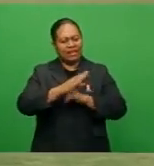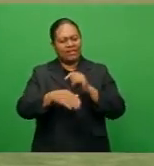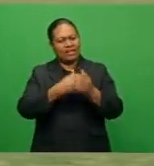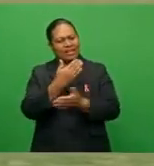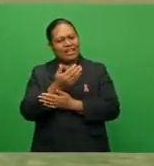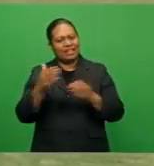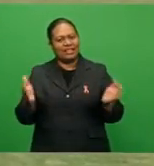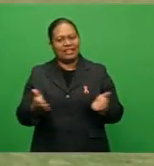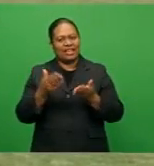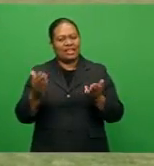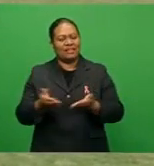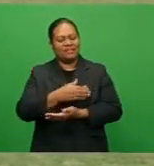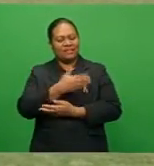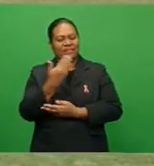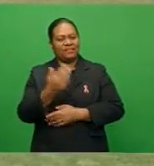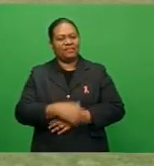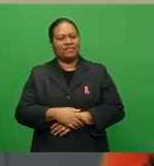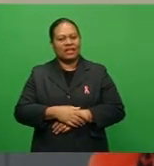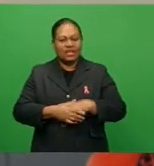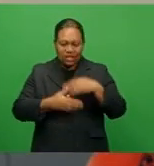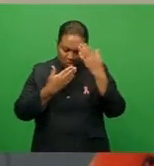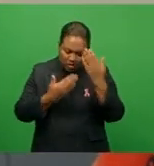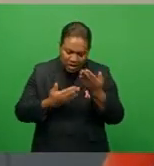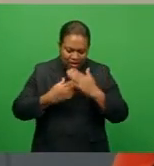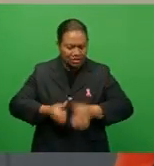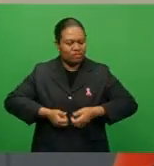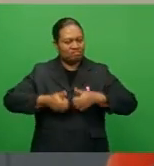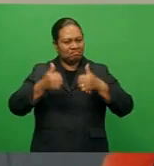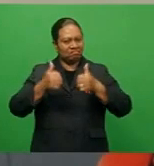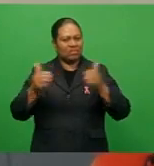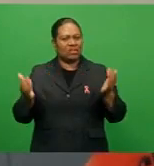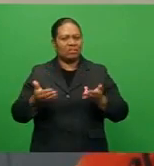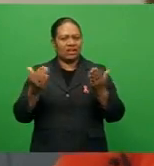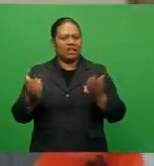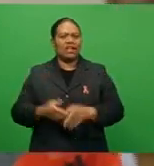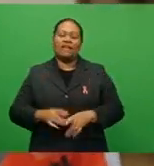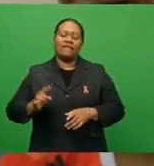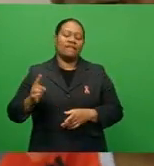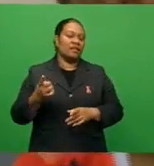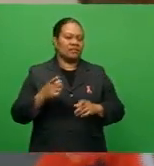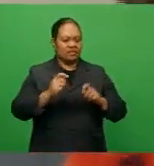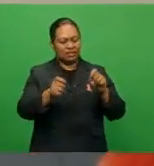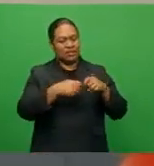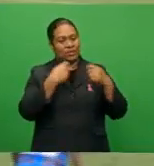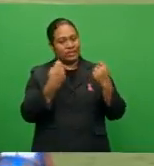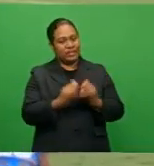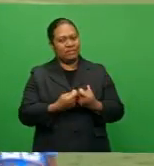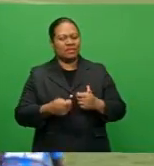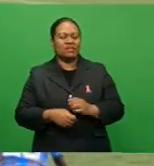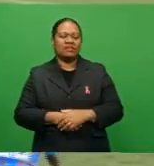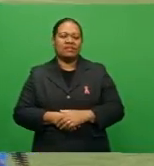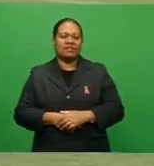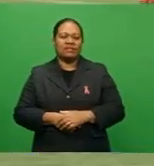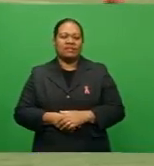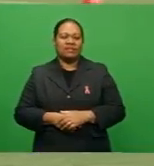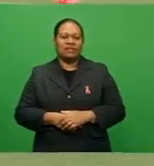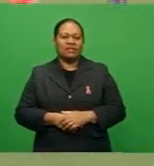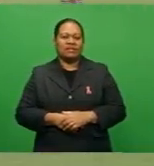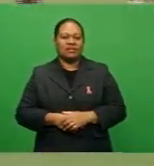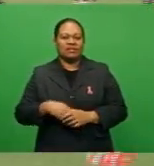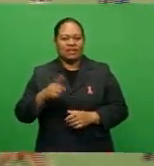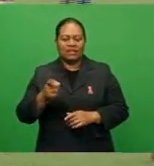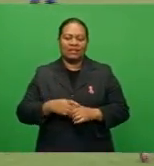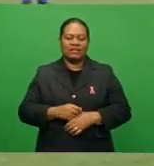game at a time. It would be an honor to win a tournament with her, and of course the whole team. This is a team thing. She's in it, that's